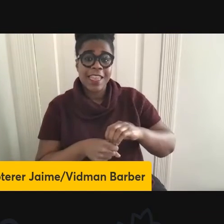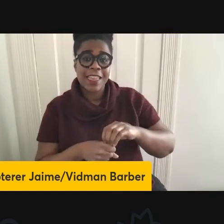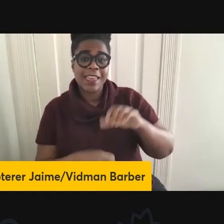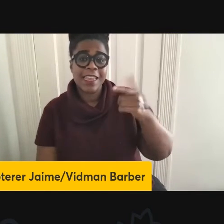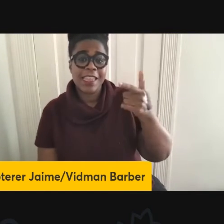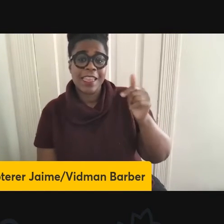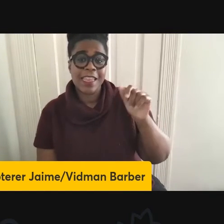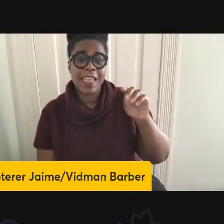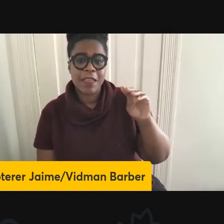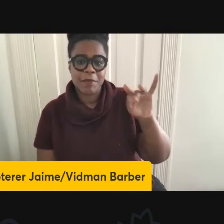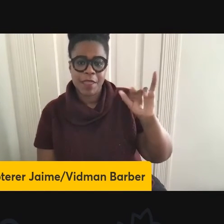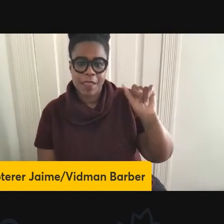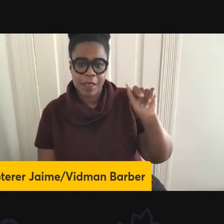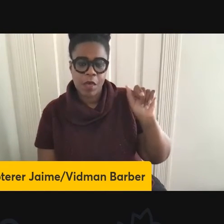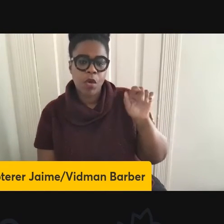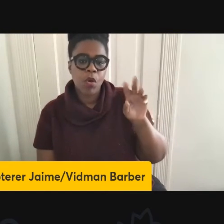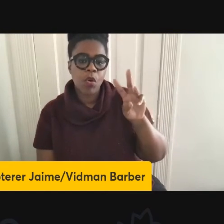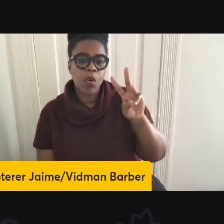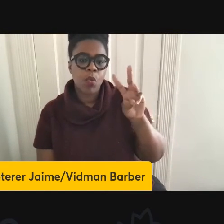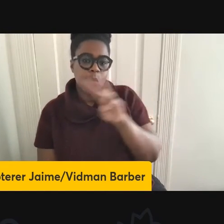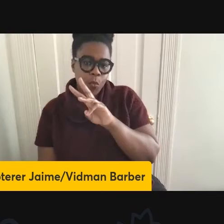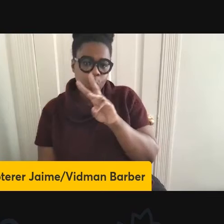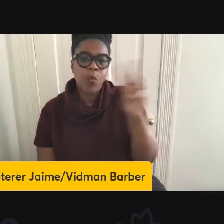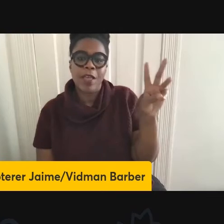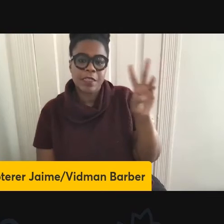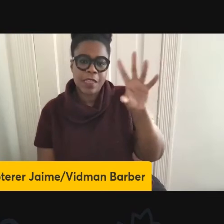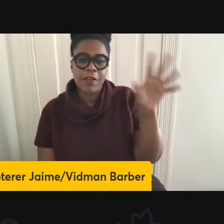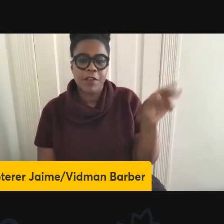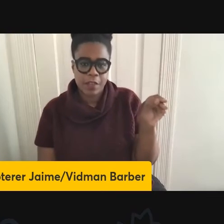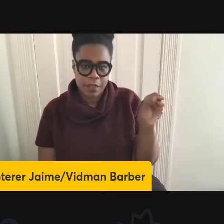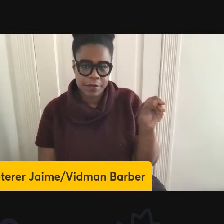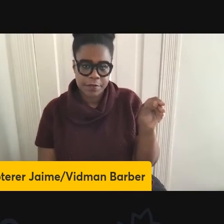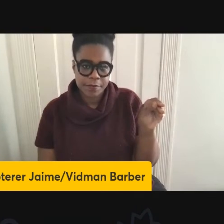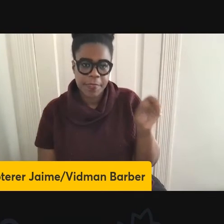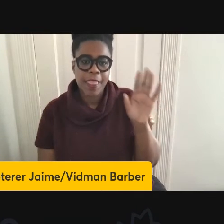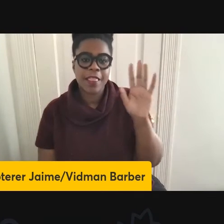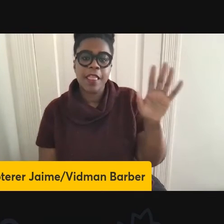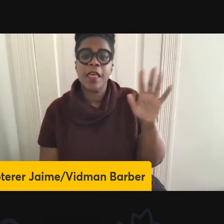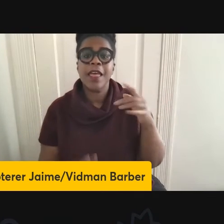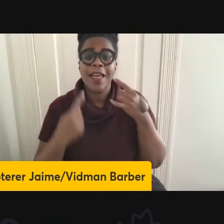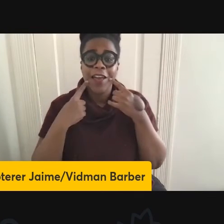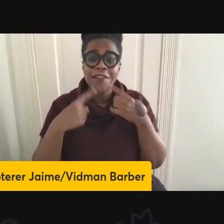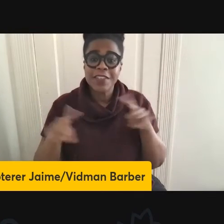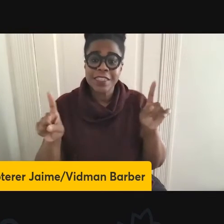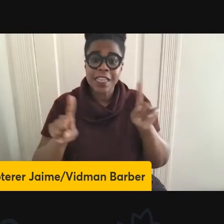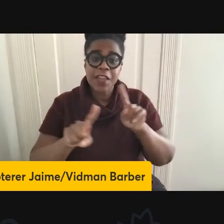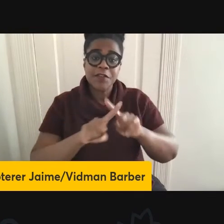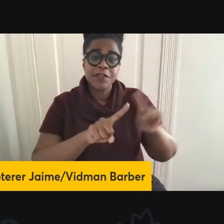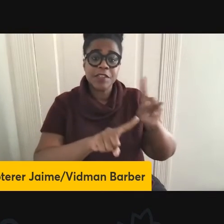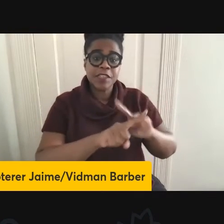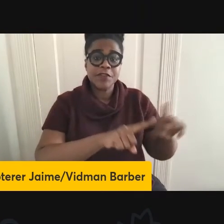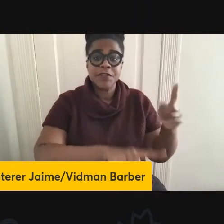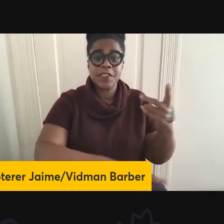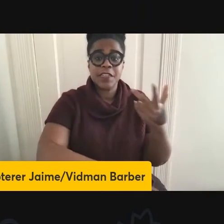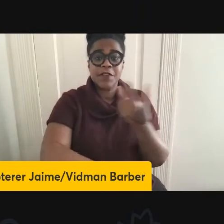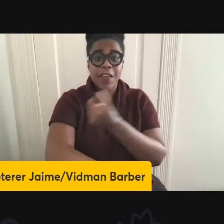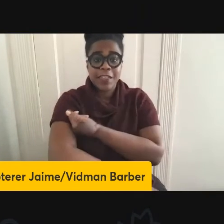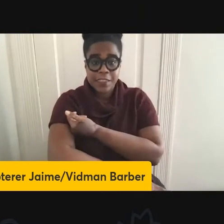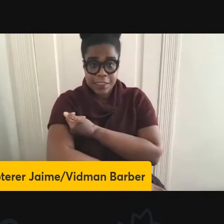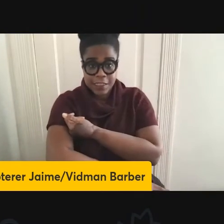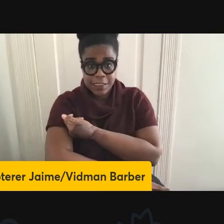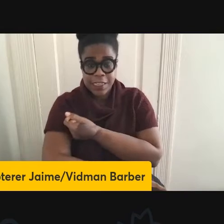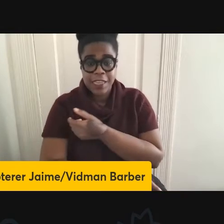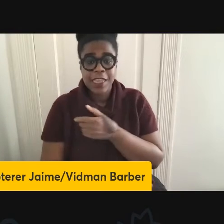Africa. And I looked at the efficacy of various vaccine antigens, that various